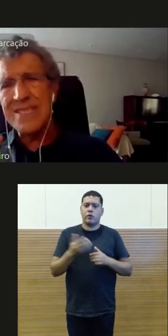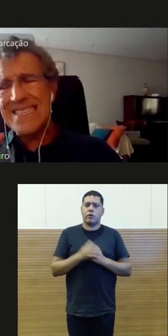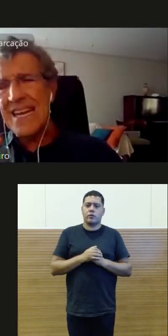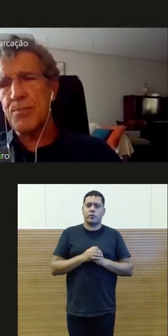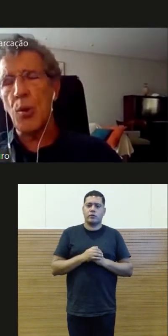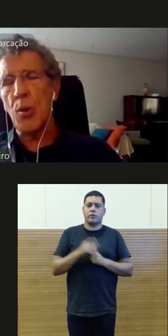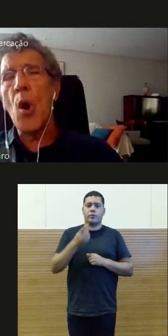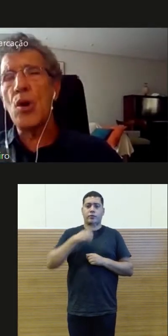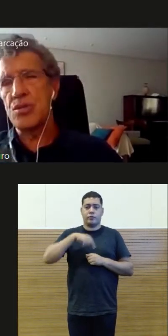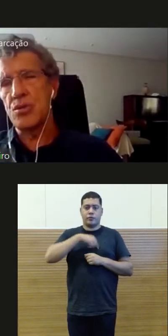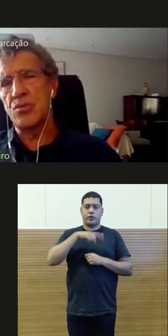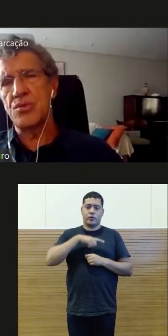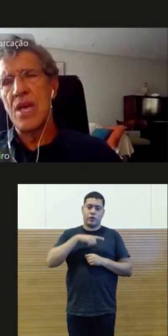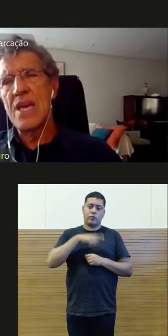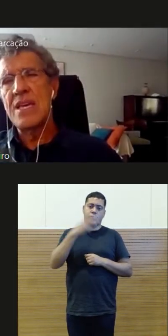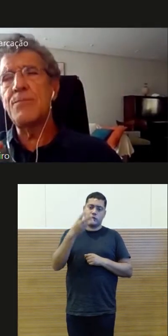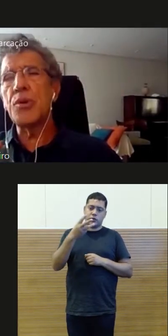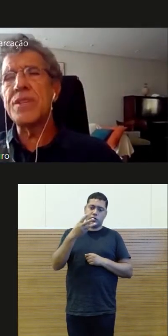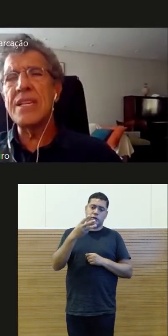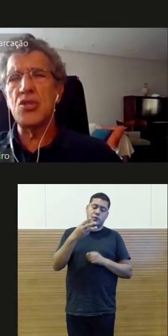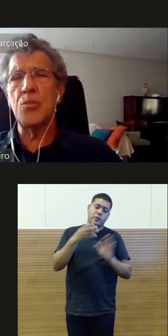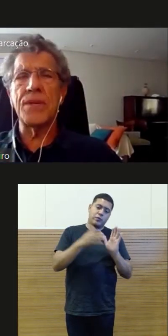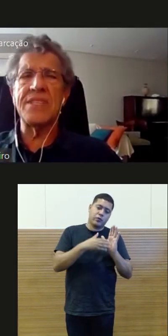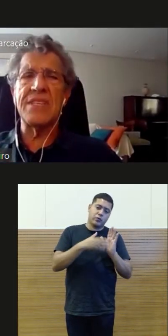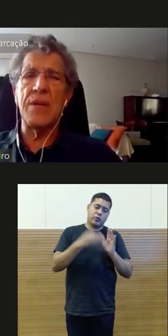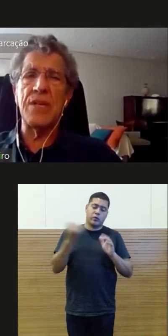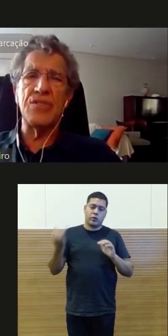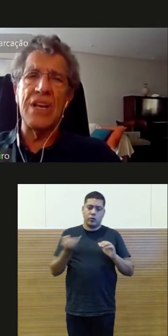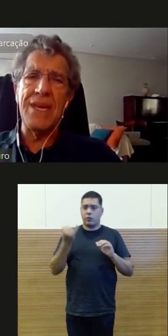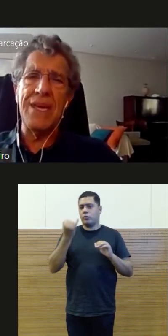that food product. So we have three